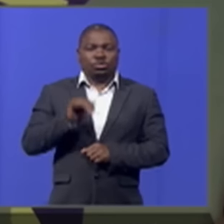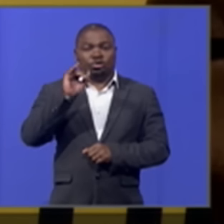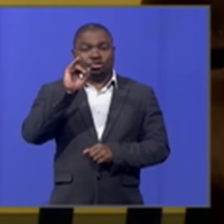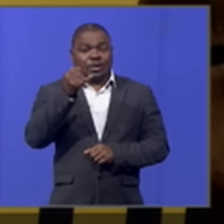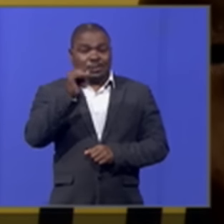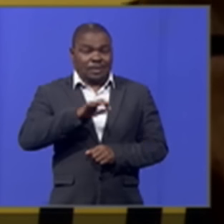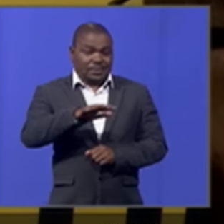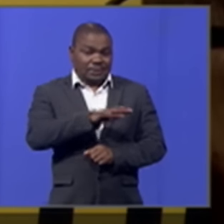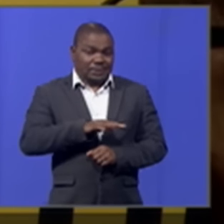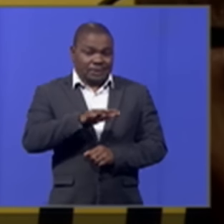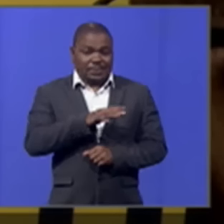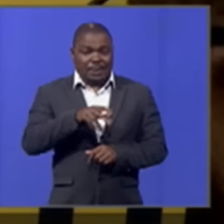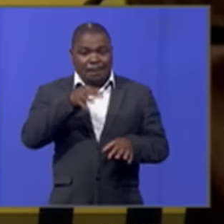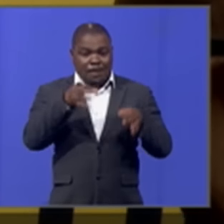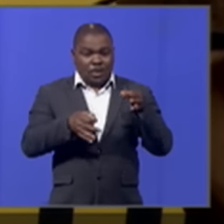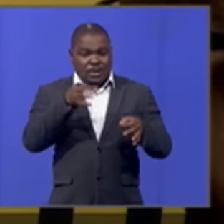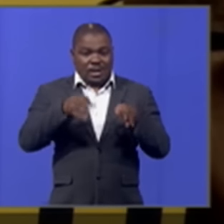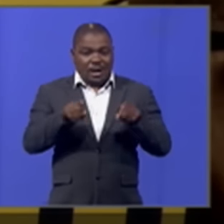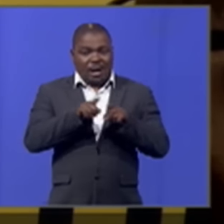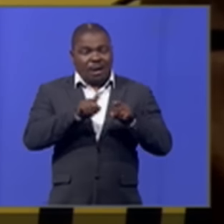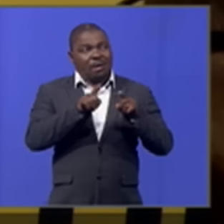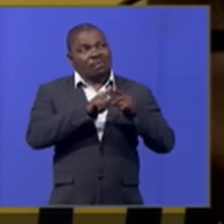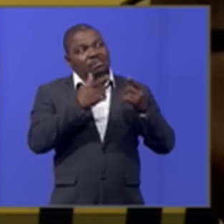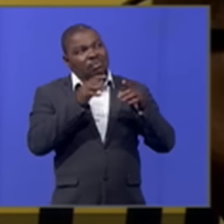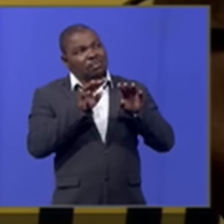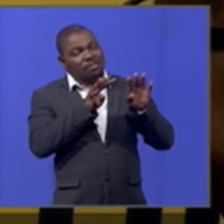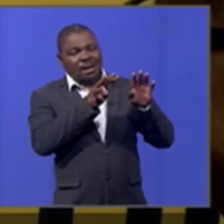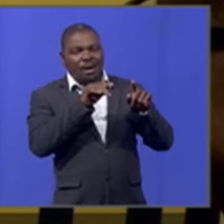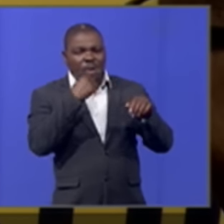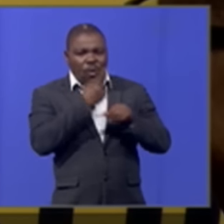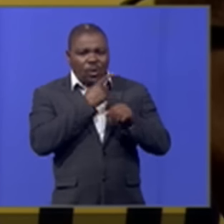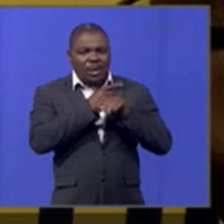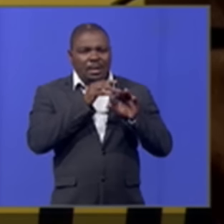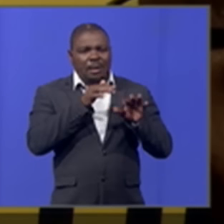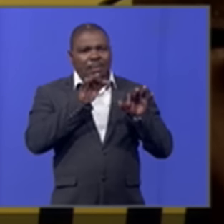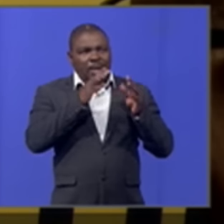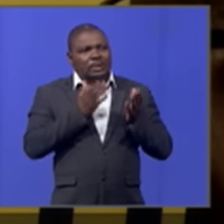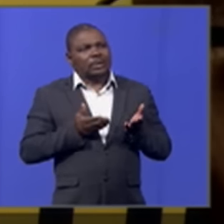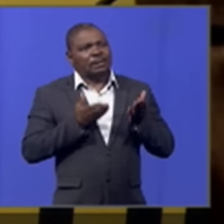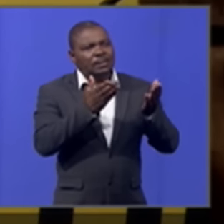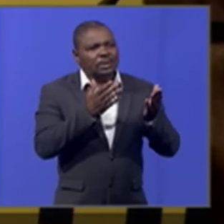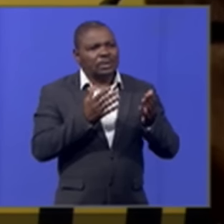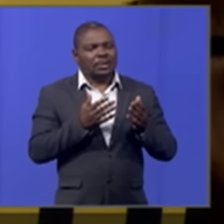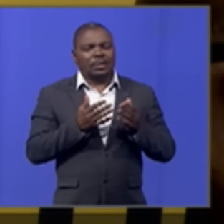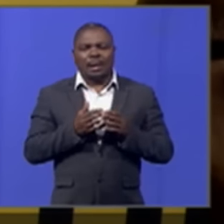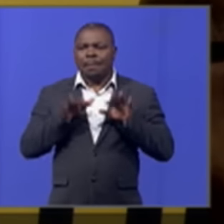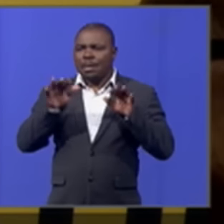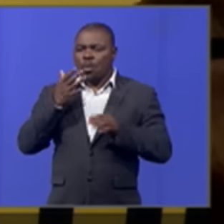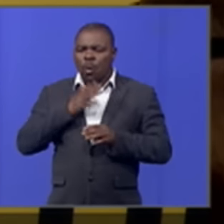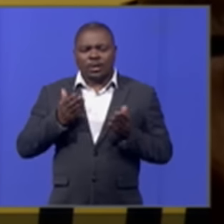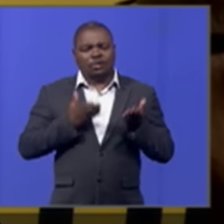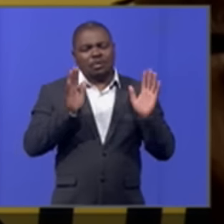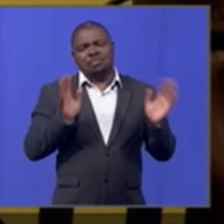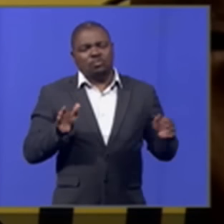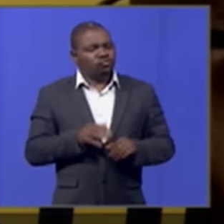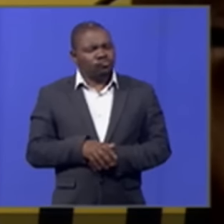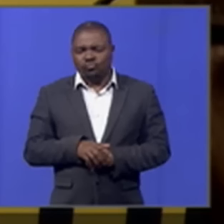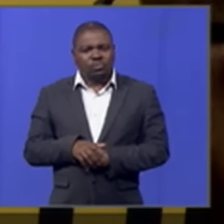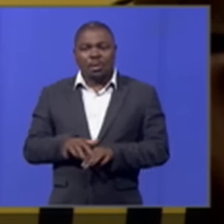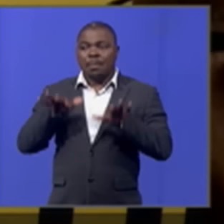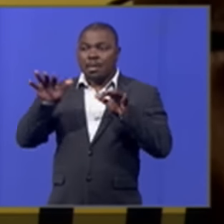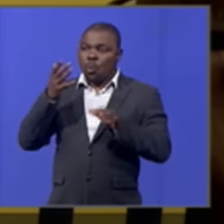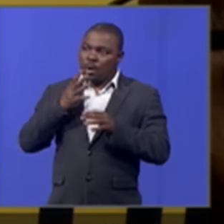been aloofed. They have been bureaucratic. They have been only about giving people services. People do not only want to consume services. People are